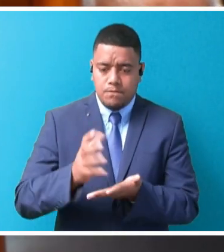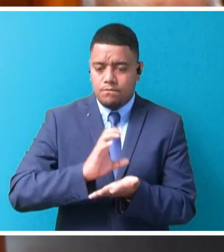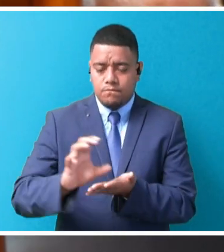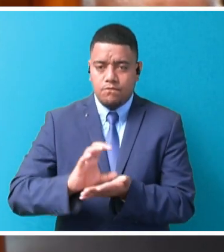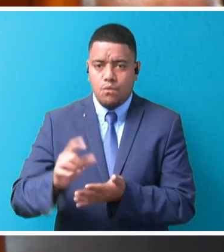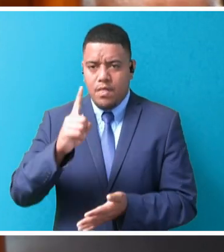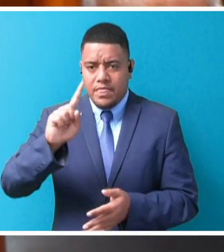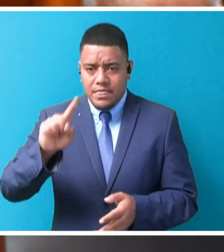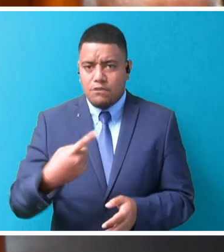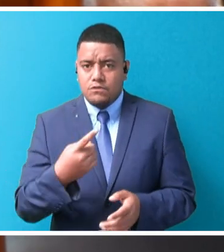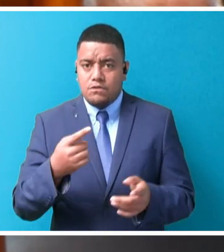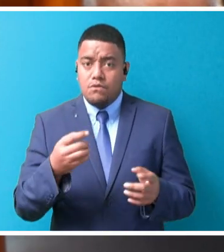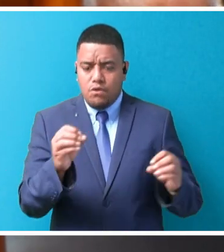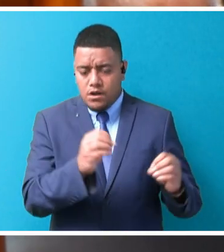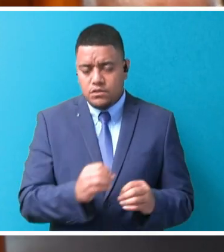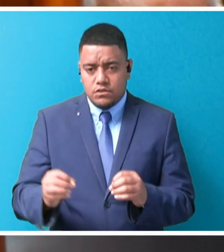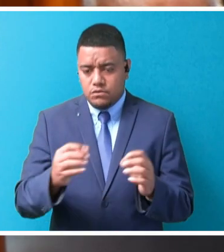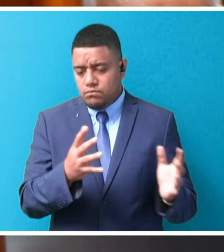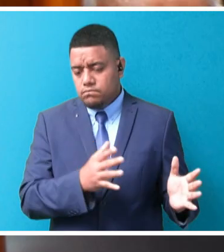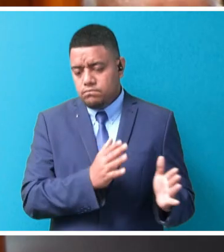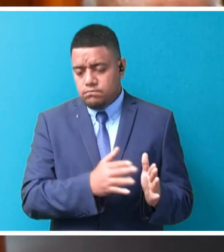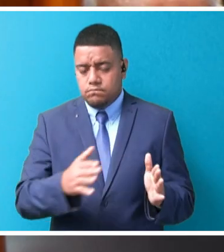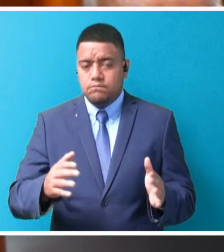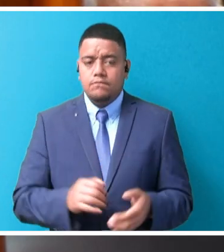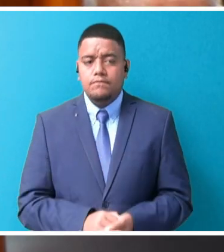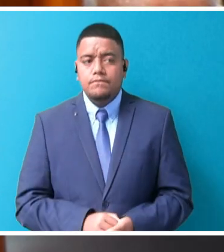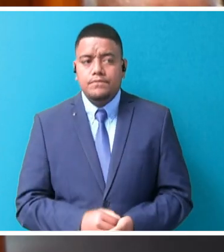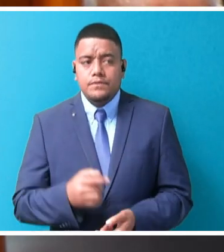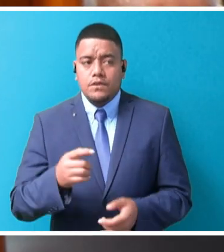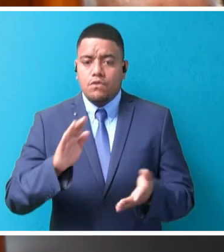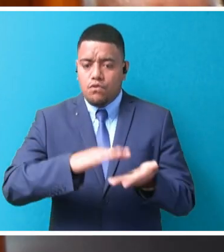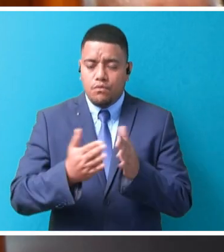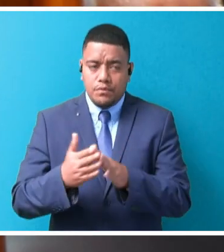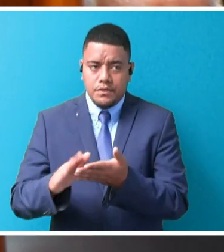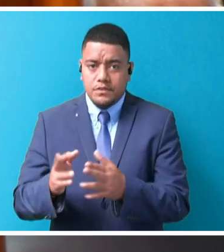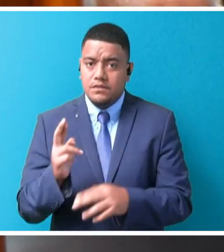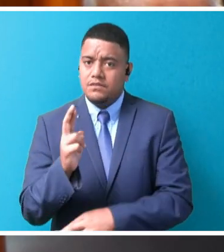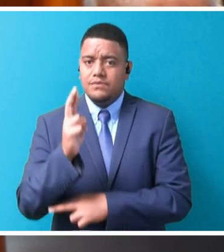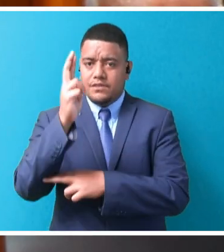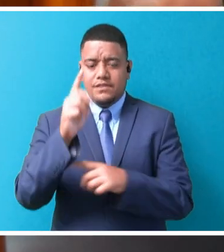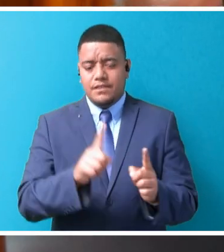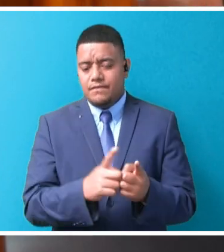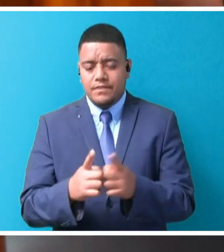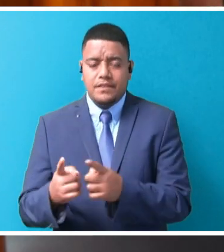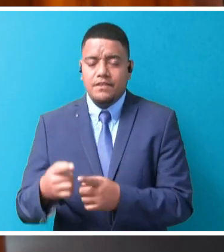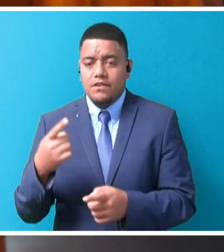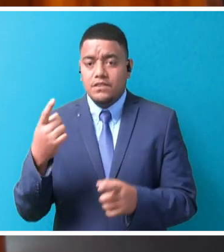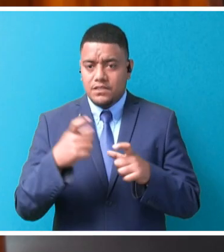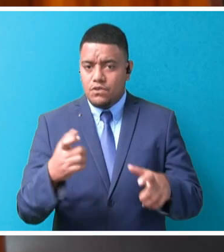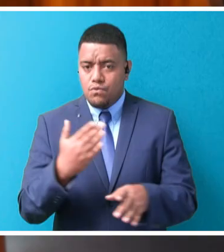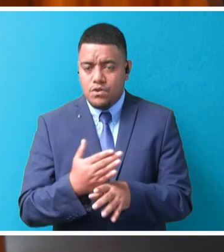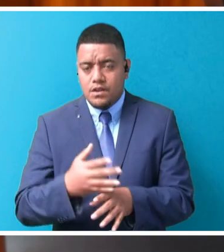1,000 rural organizations, rural stakeholders, including community representatives, civil society